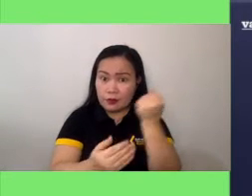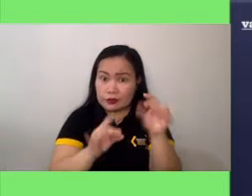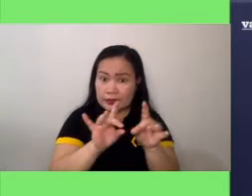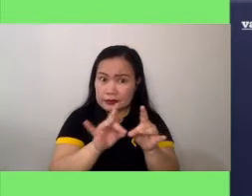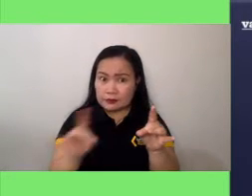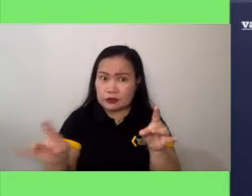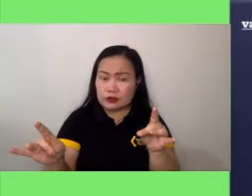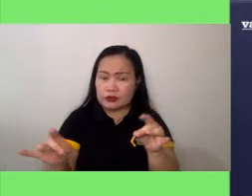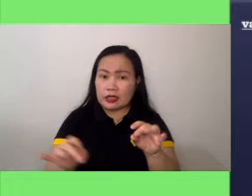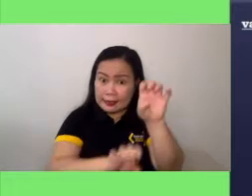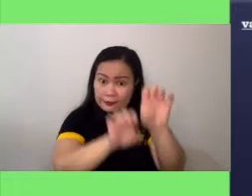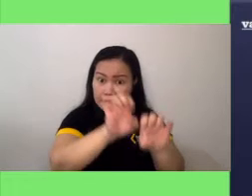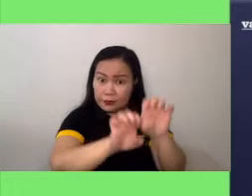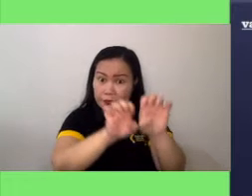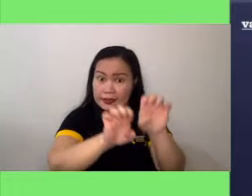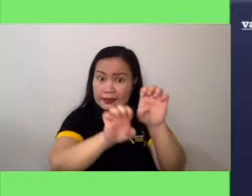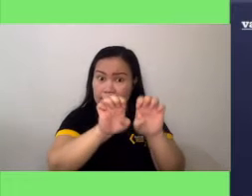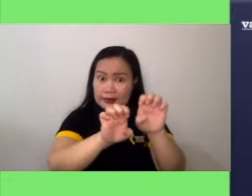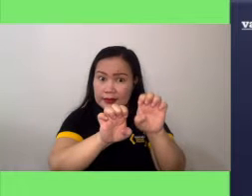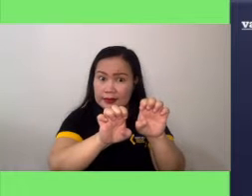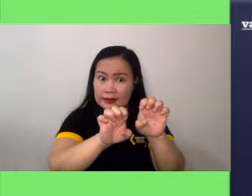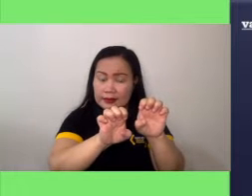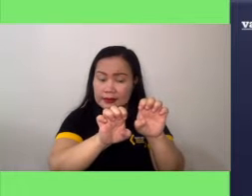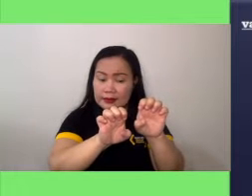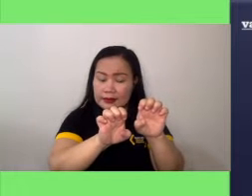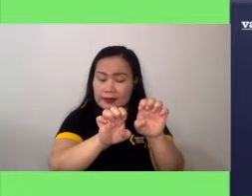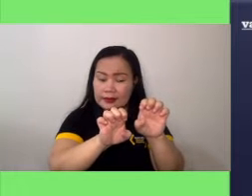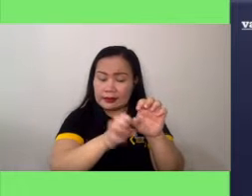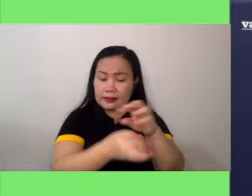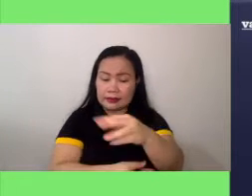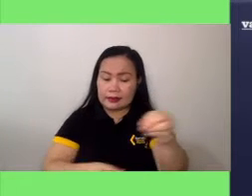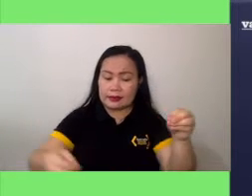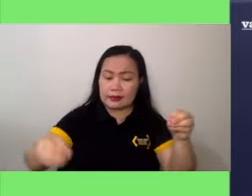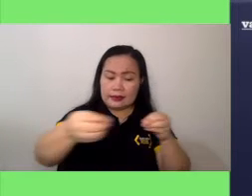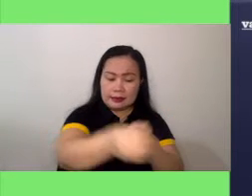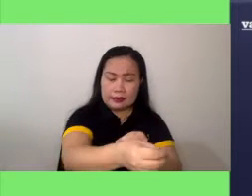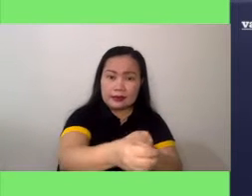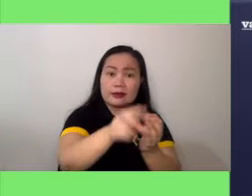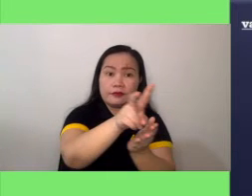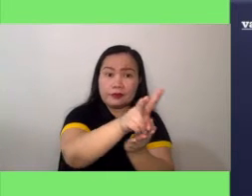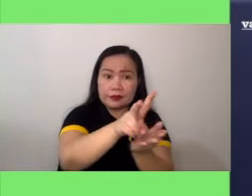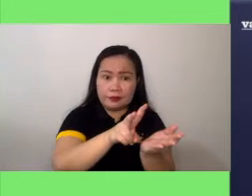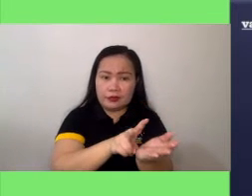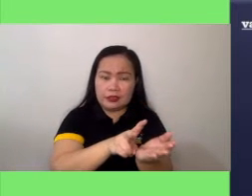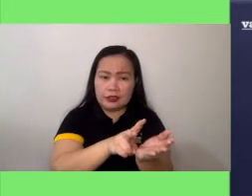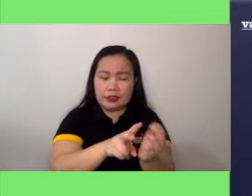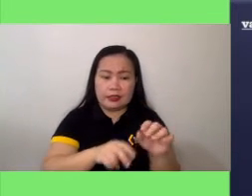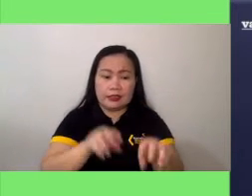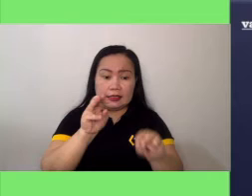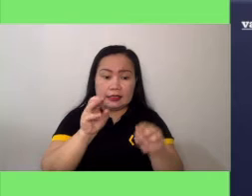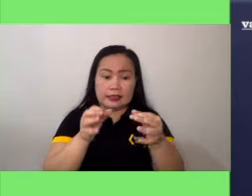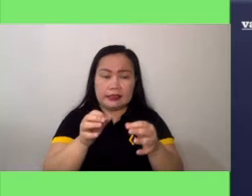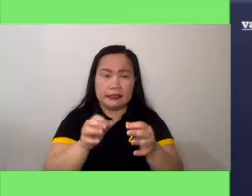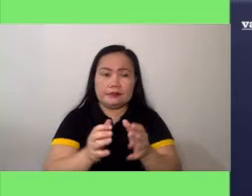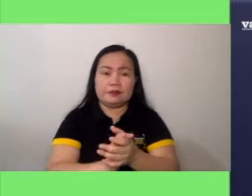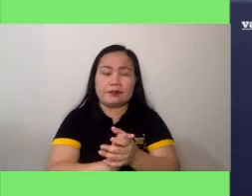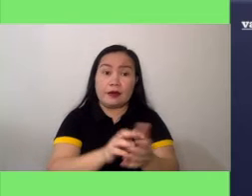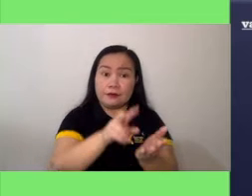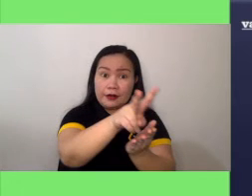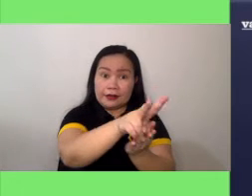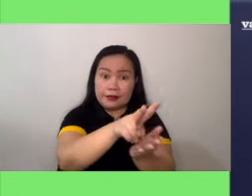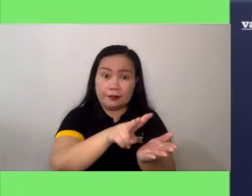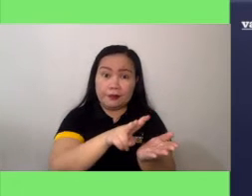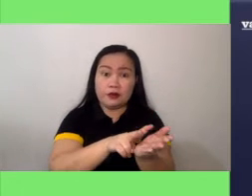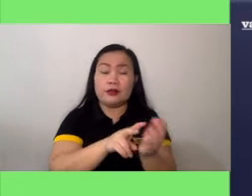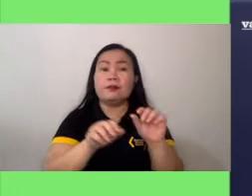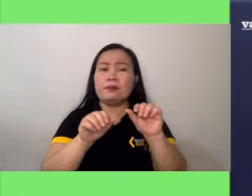bang ibig sabihin pag nag-i-evaluate? We are actually replacing the variable. Since, di ba nga, sabi natin, ang